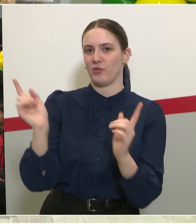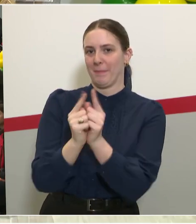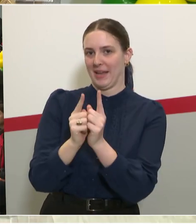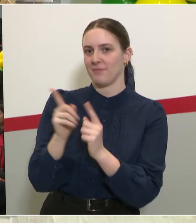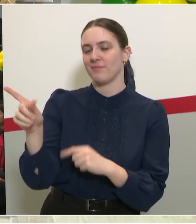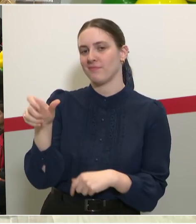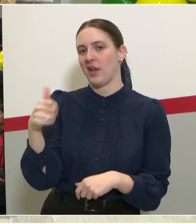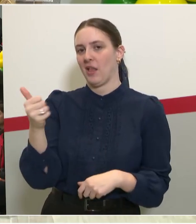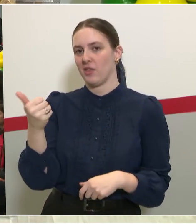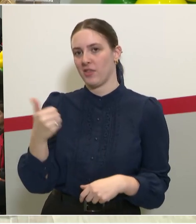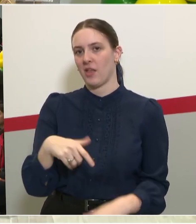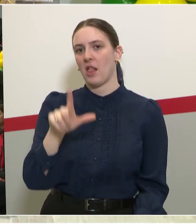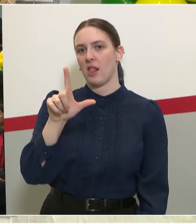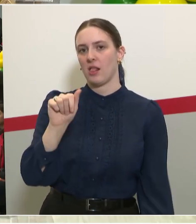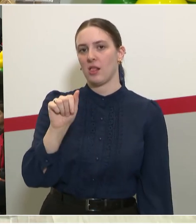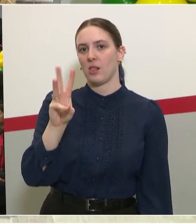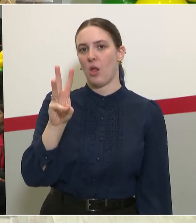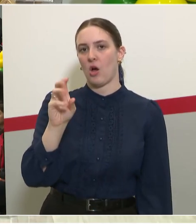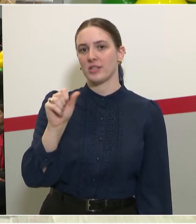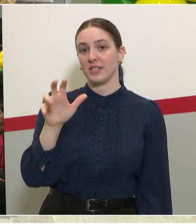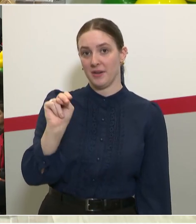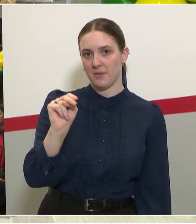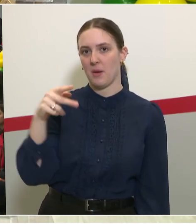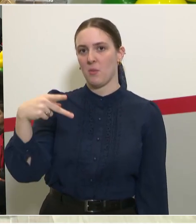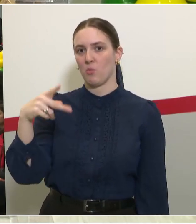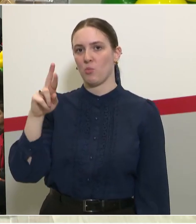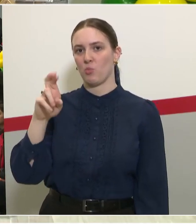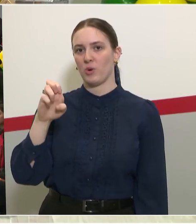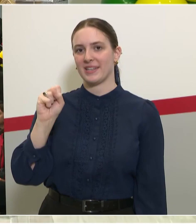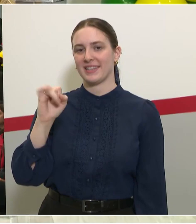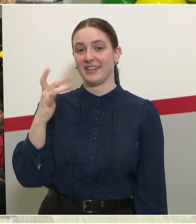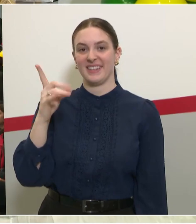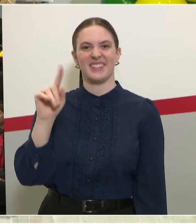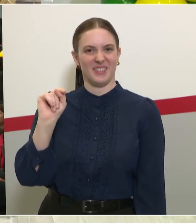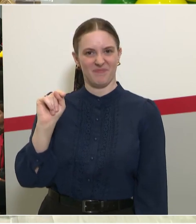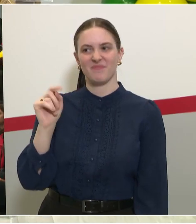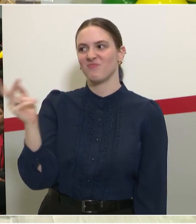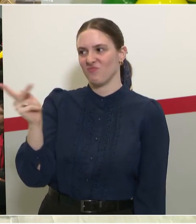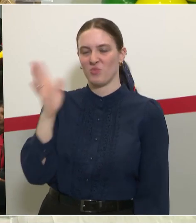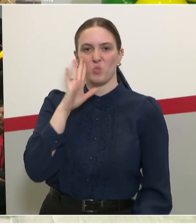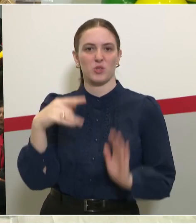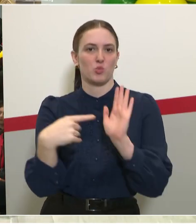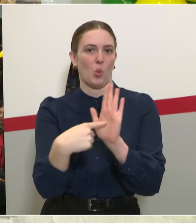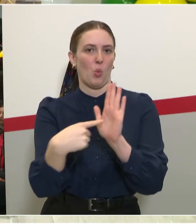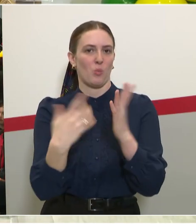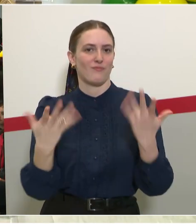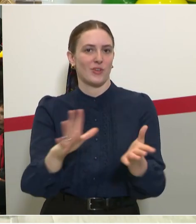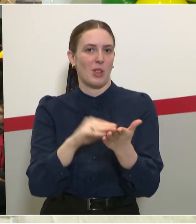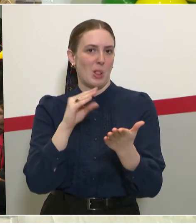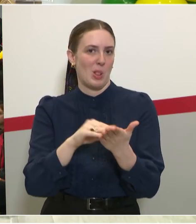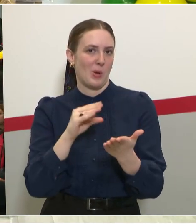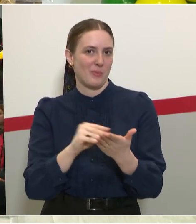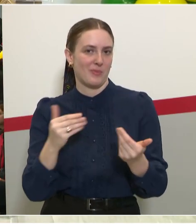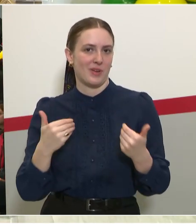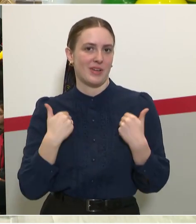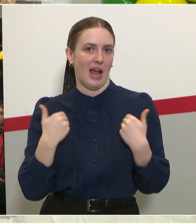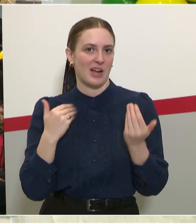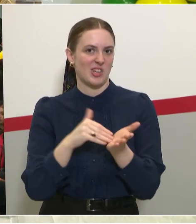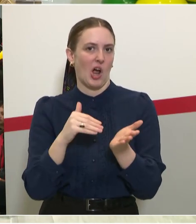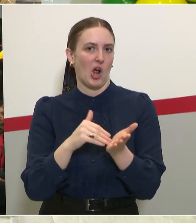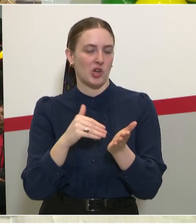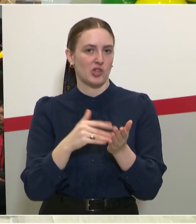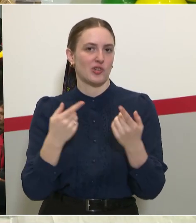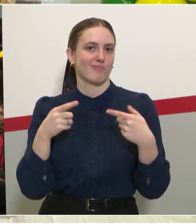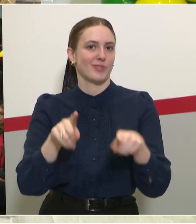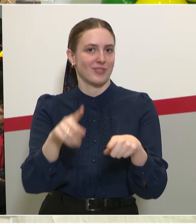our other young doctors, Mr. Lawson, president. They're going to show you just some of the things that they've learned at Young Doctors during the summer. One thing in particular is the